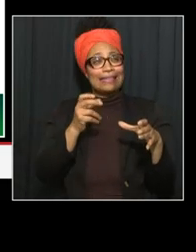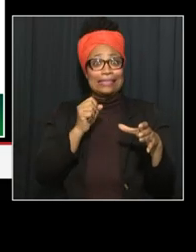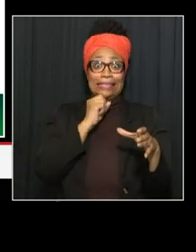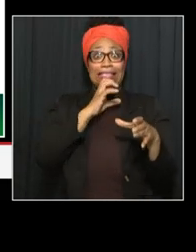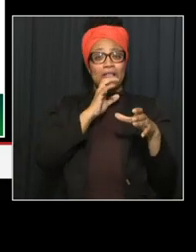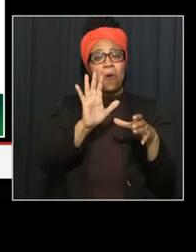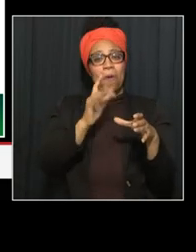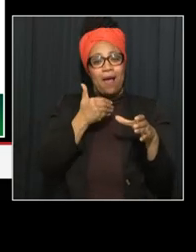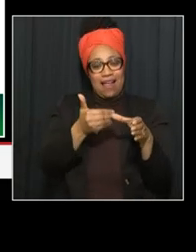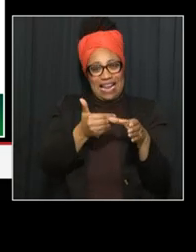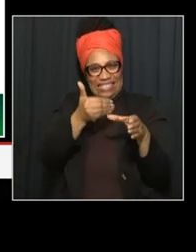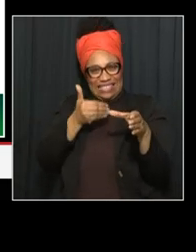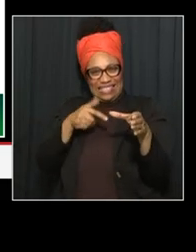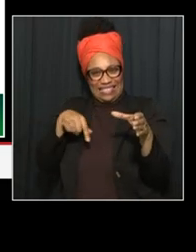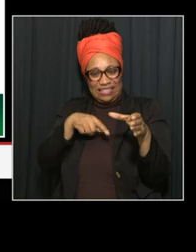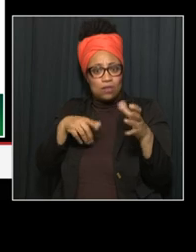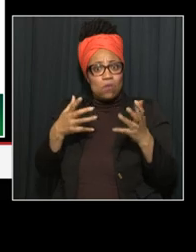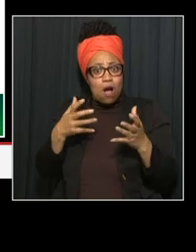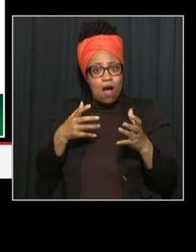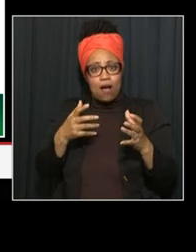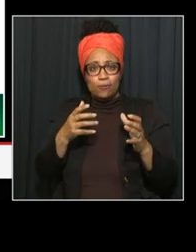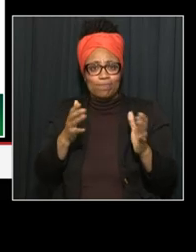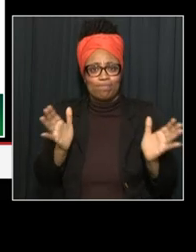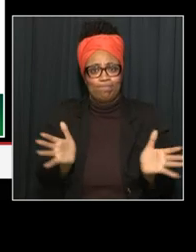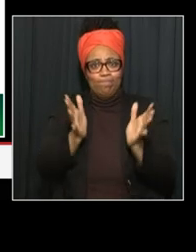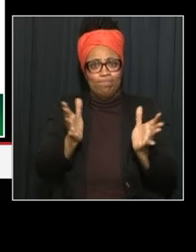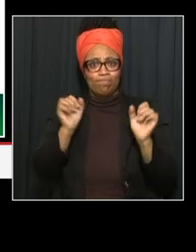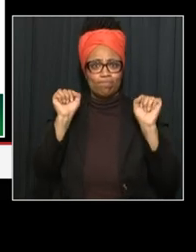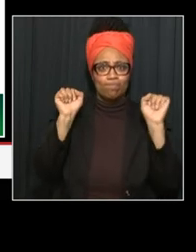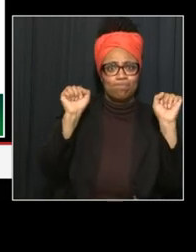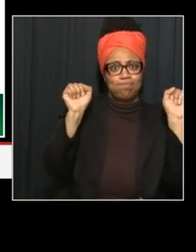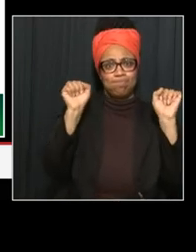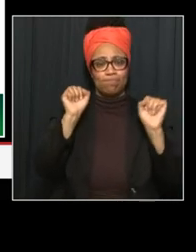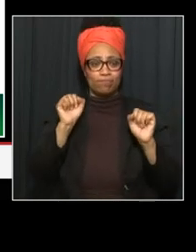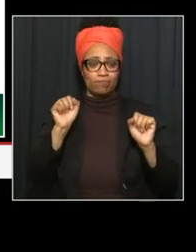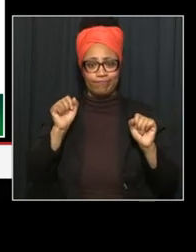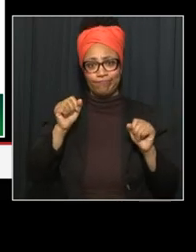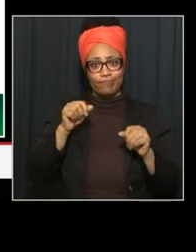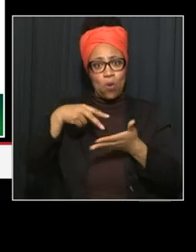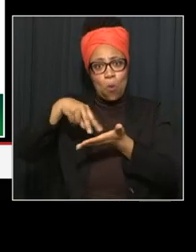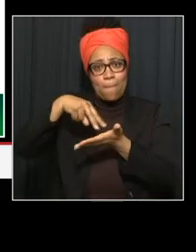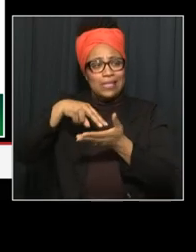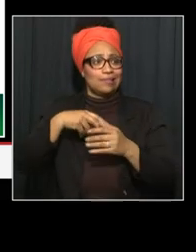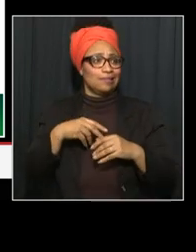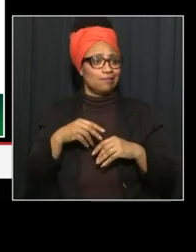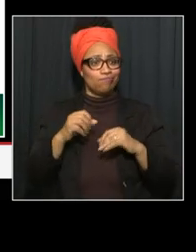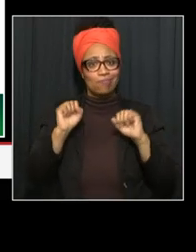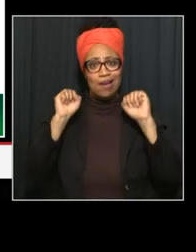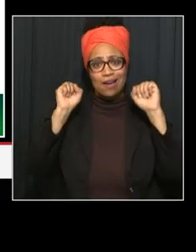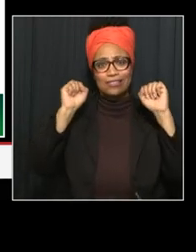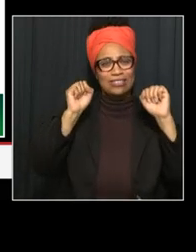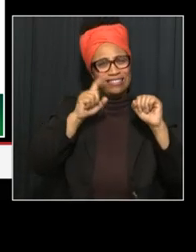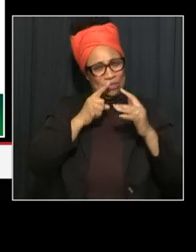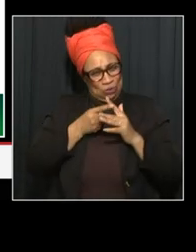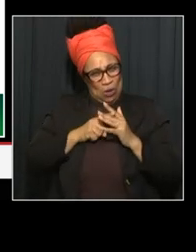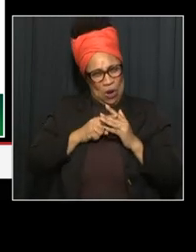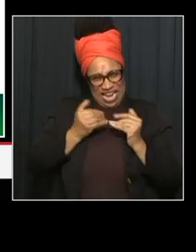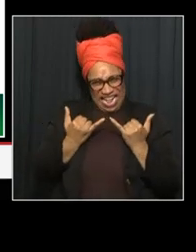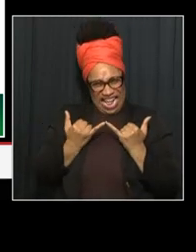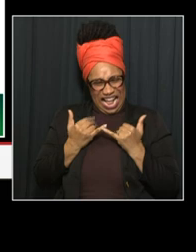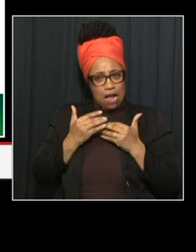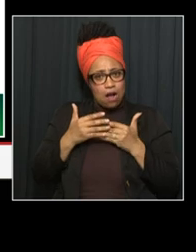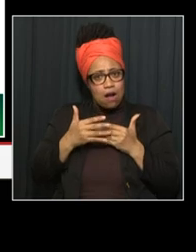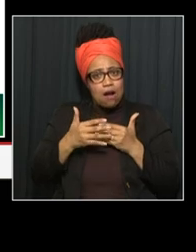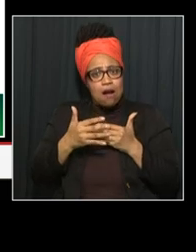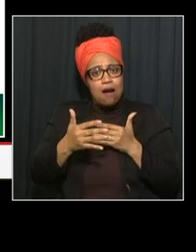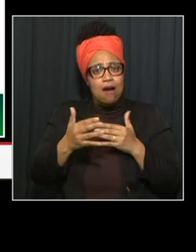moving. And so that's one of our pillars at DACL, living boldly, moving boldly. And so I want to acknowledge everyone who